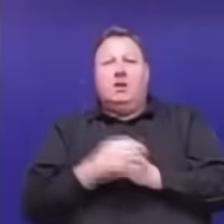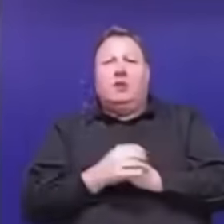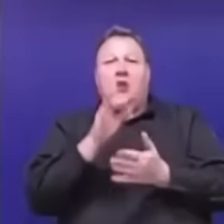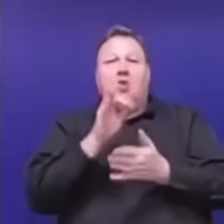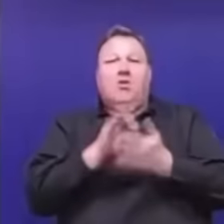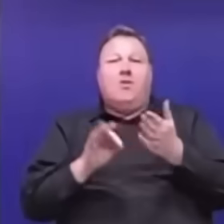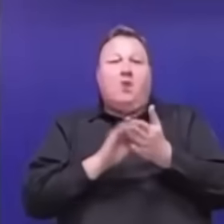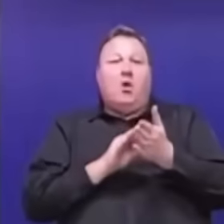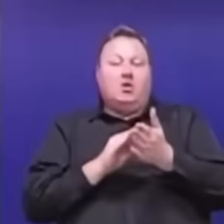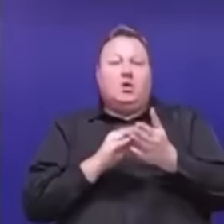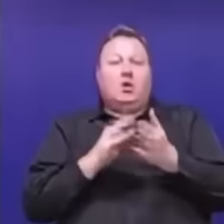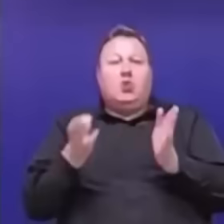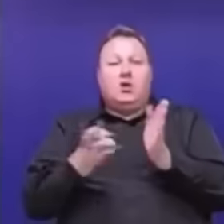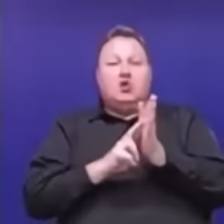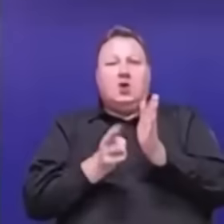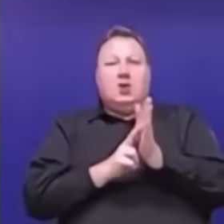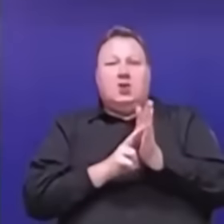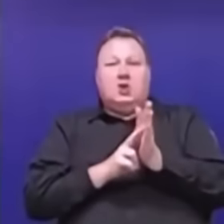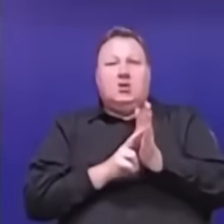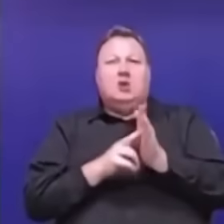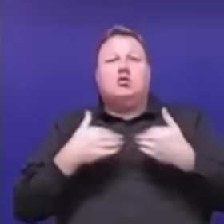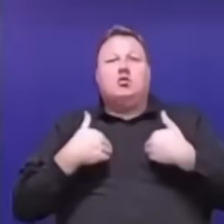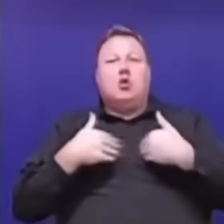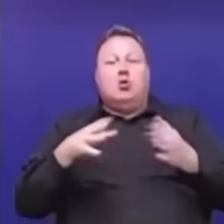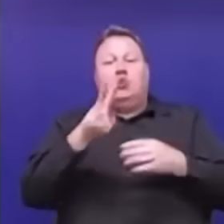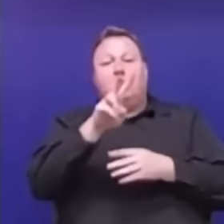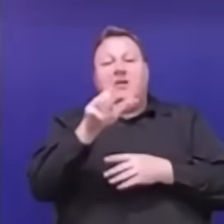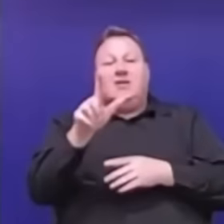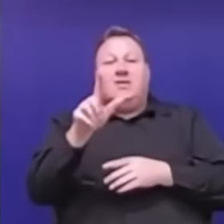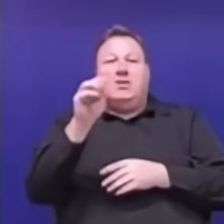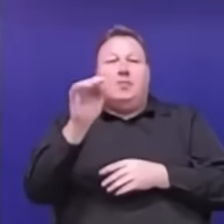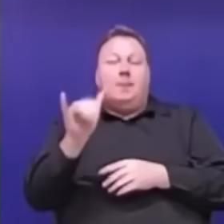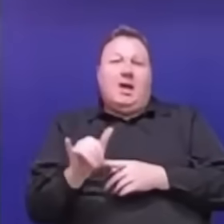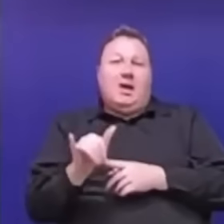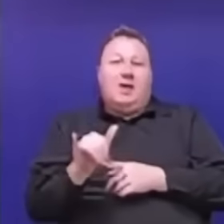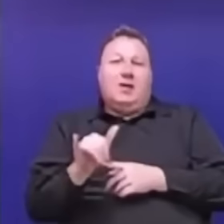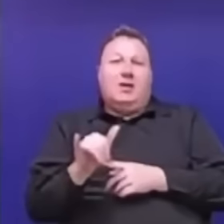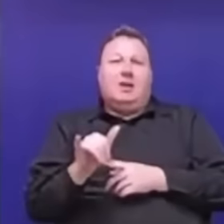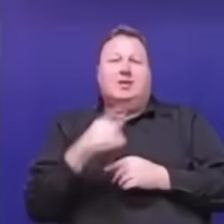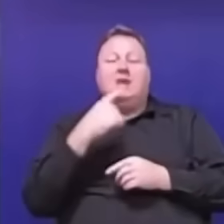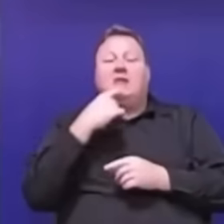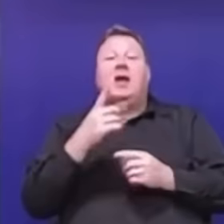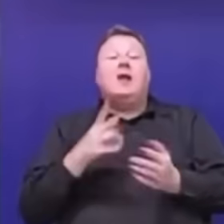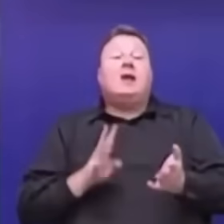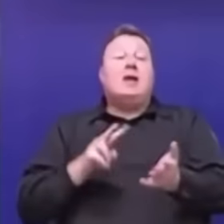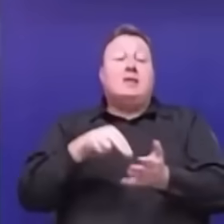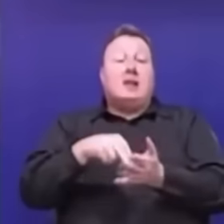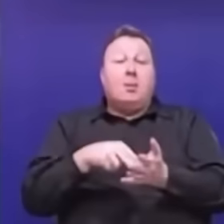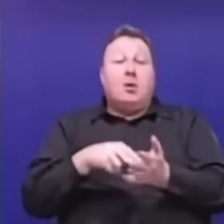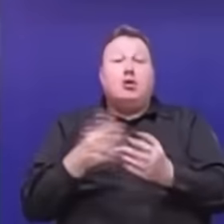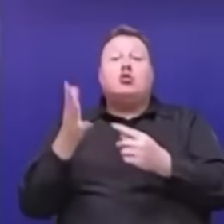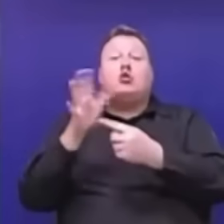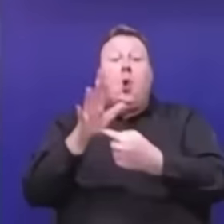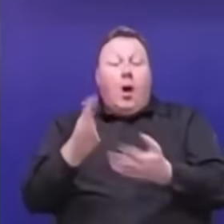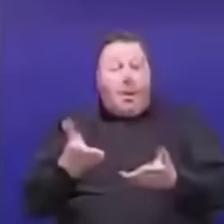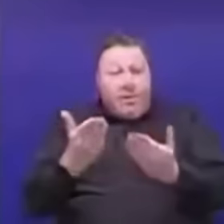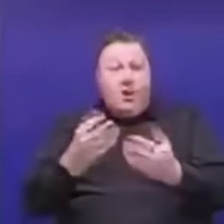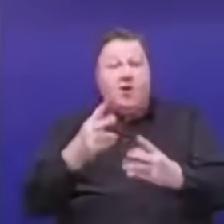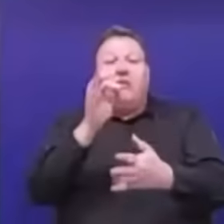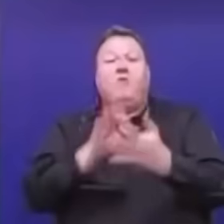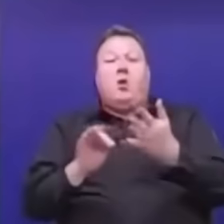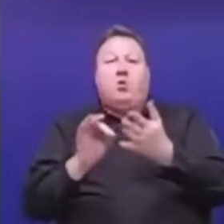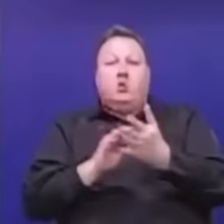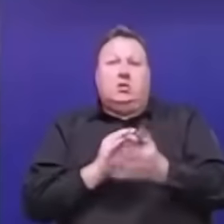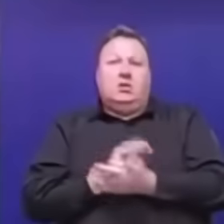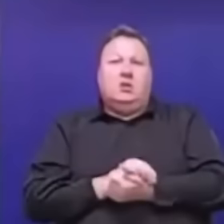will officially launch on the 27th of May under the message, "Get up, show up, vote." This is preceded by